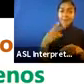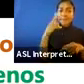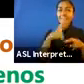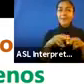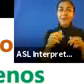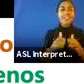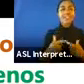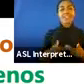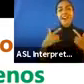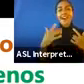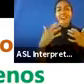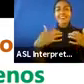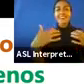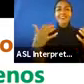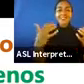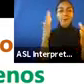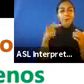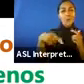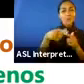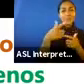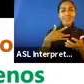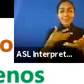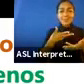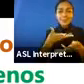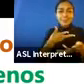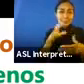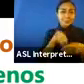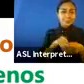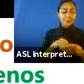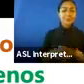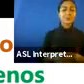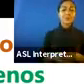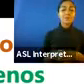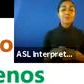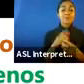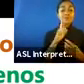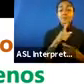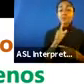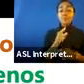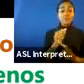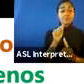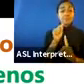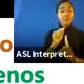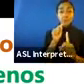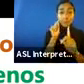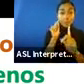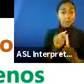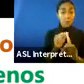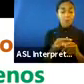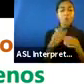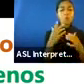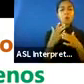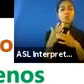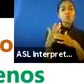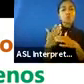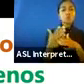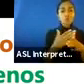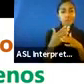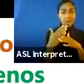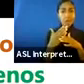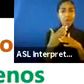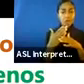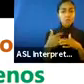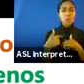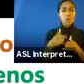live audience, so I hope it was engaging. But at the core of it, I wanted to share this so that we can hold some humility for the